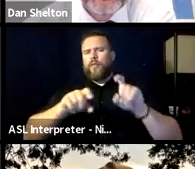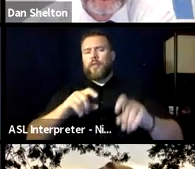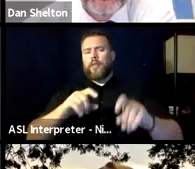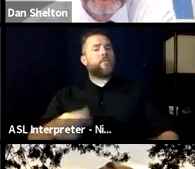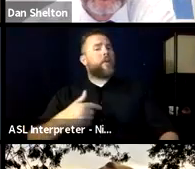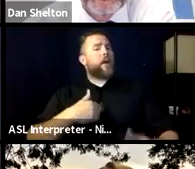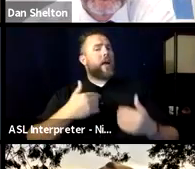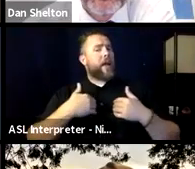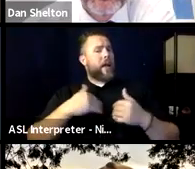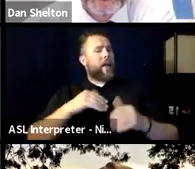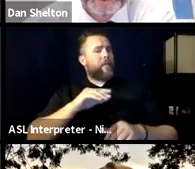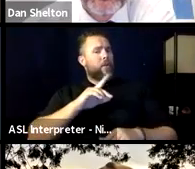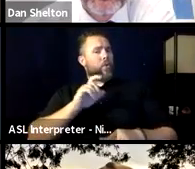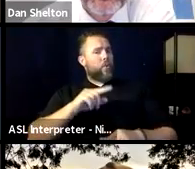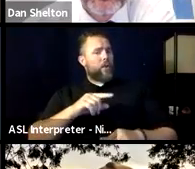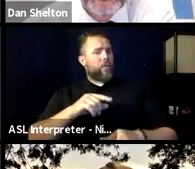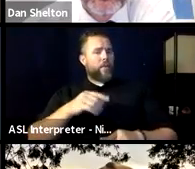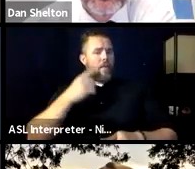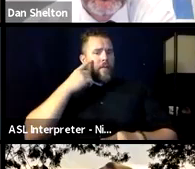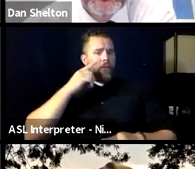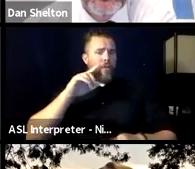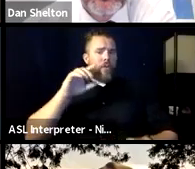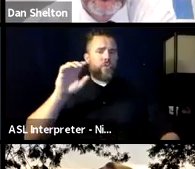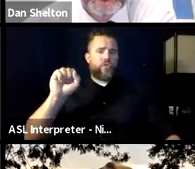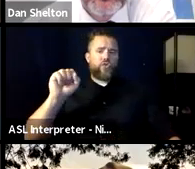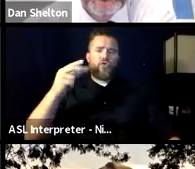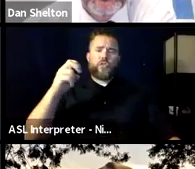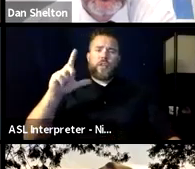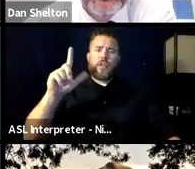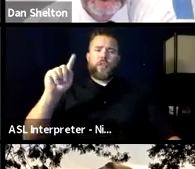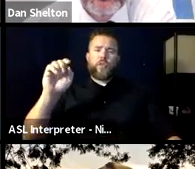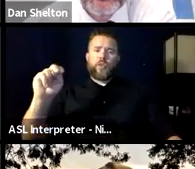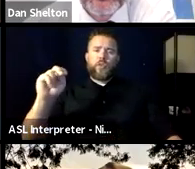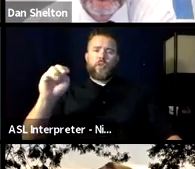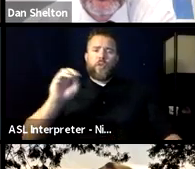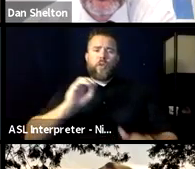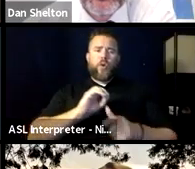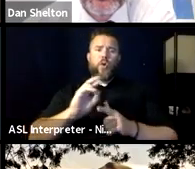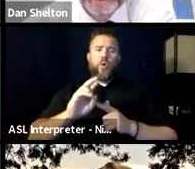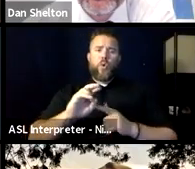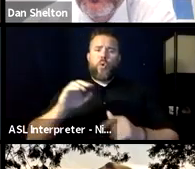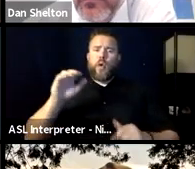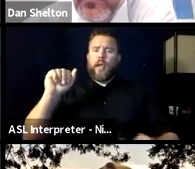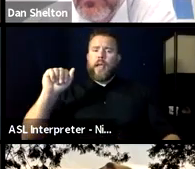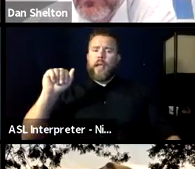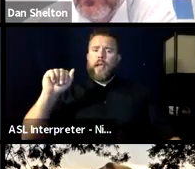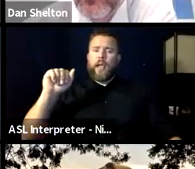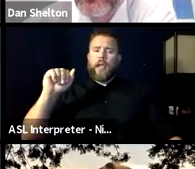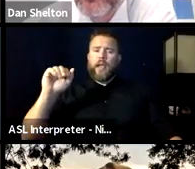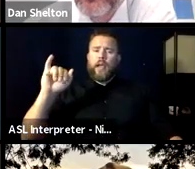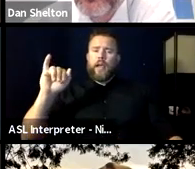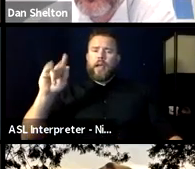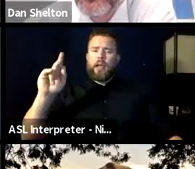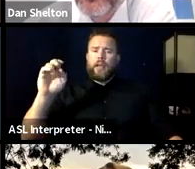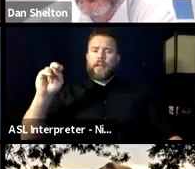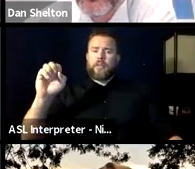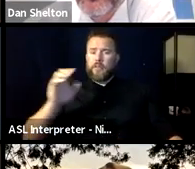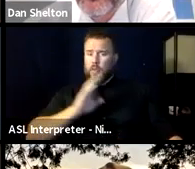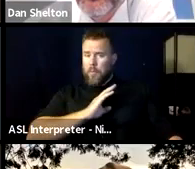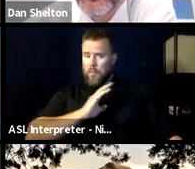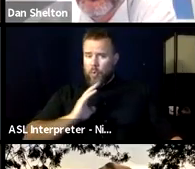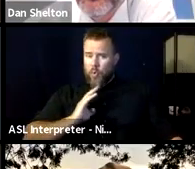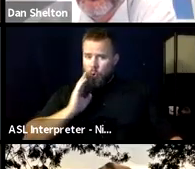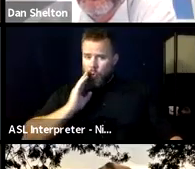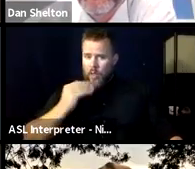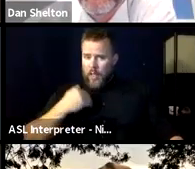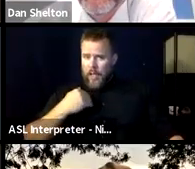either Dr. Akins or Dr. Shelton. You've got a schedule together. Will the board get some briefings on how you're doing on this process so